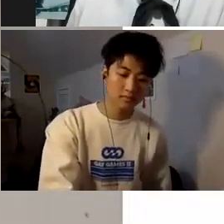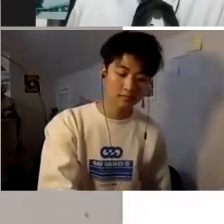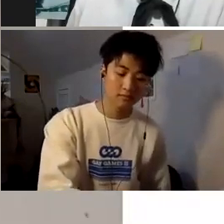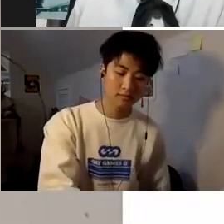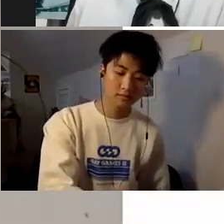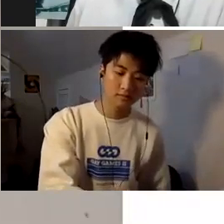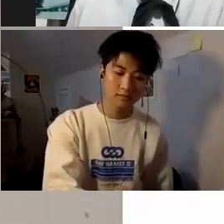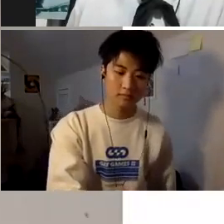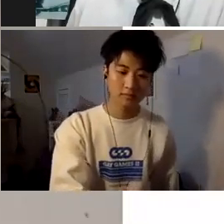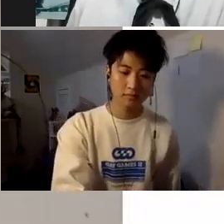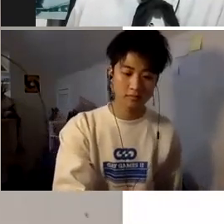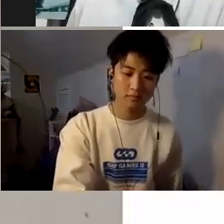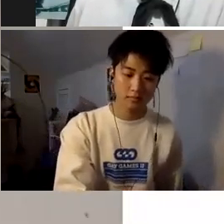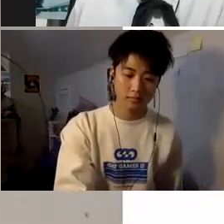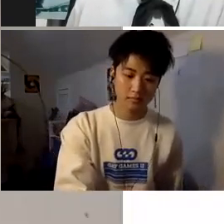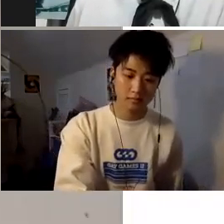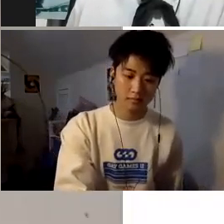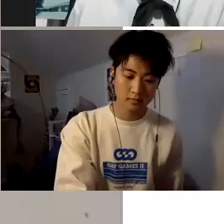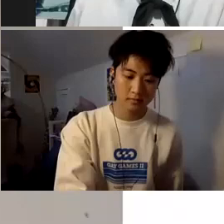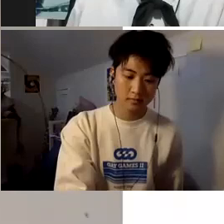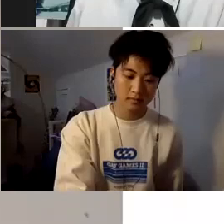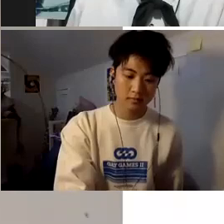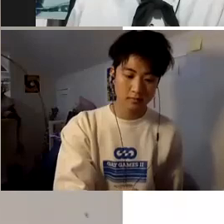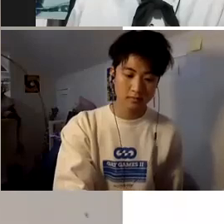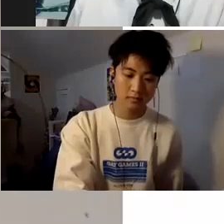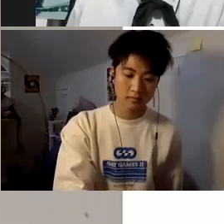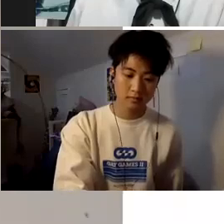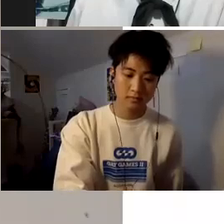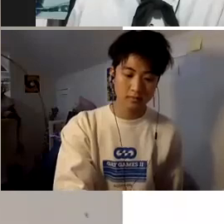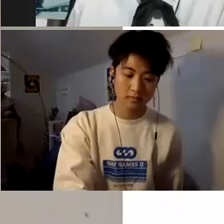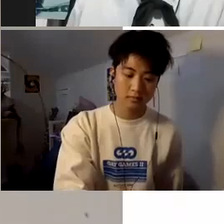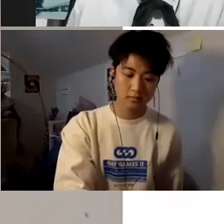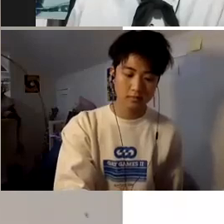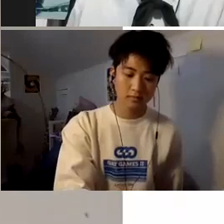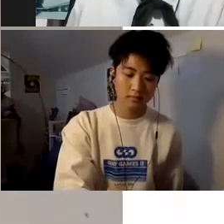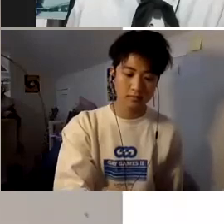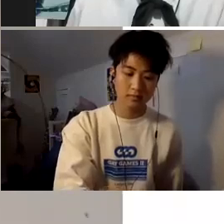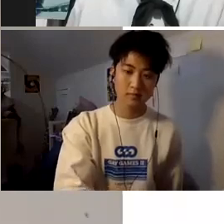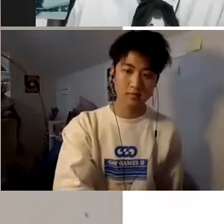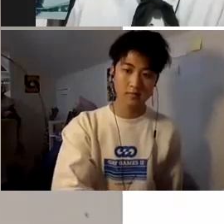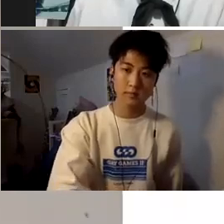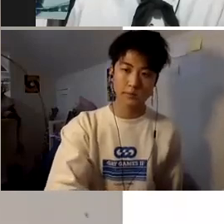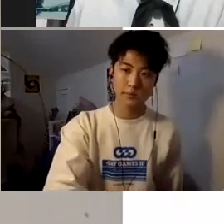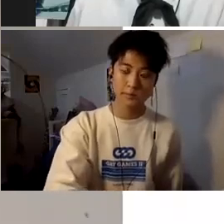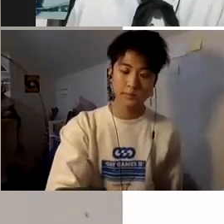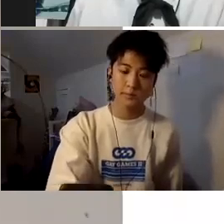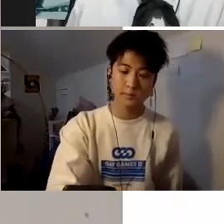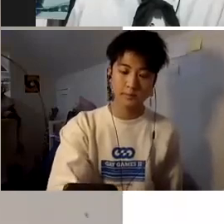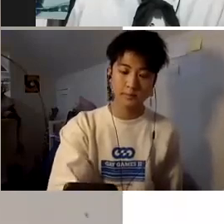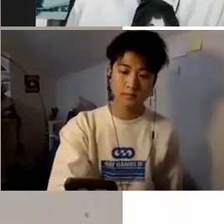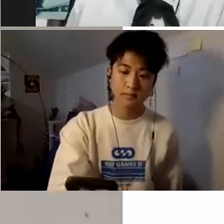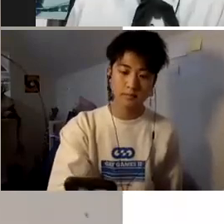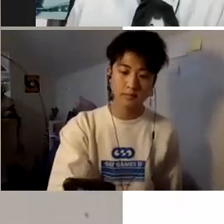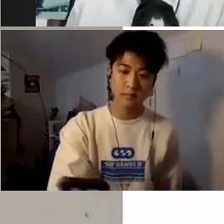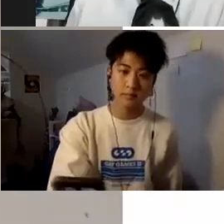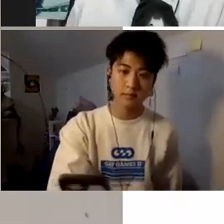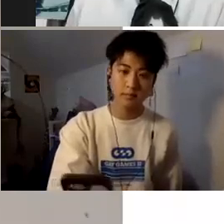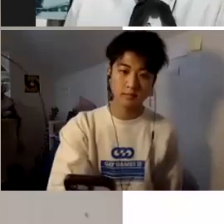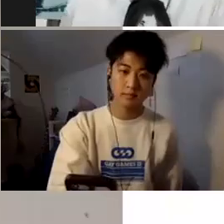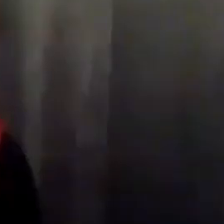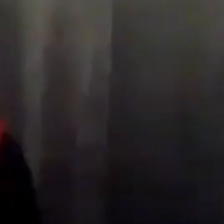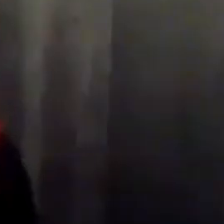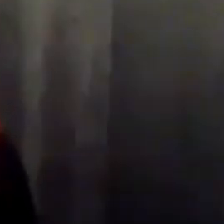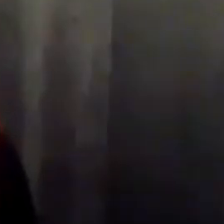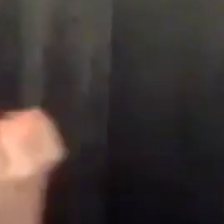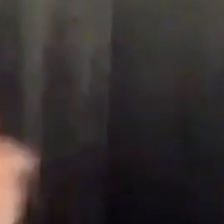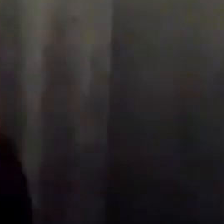ink from the plate that they carved to the paper. Thank you, Baruch. You can take our lovely image away. Thank